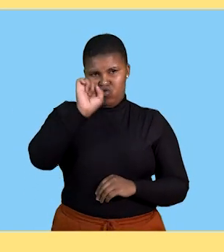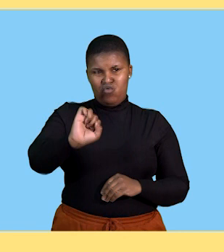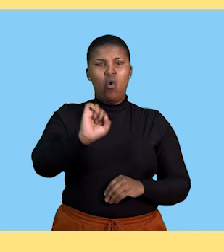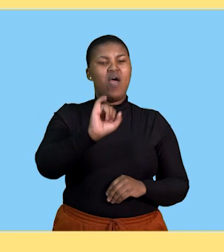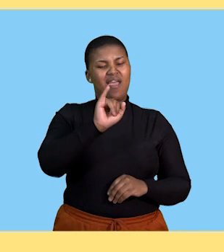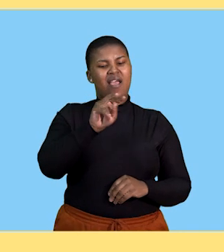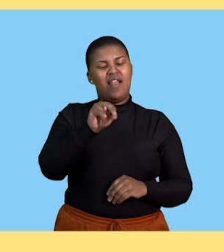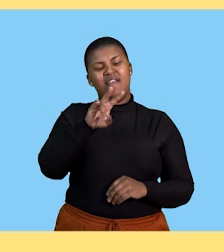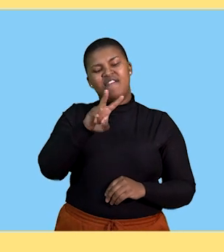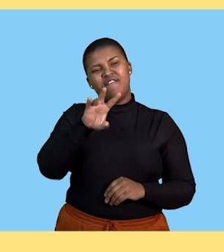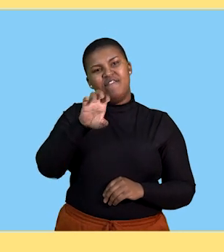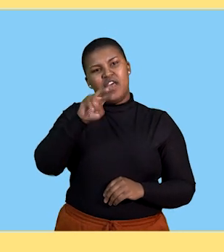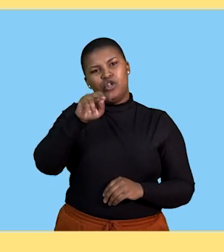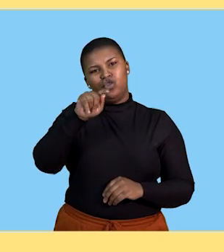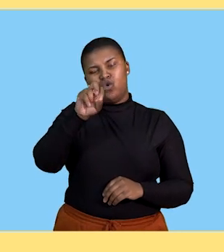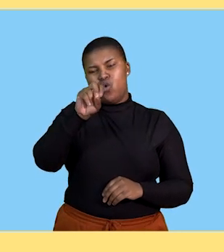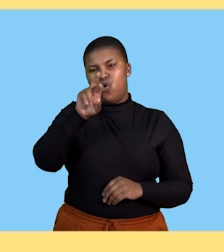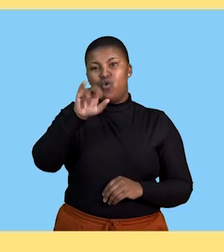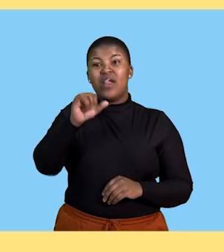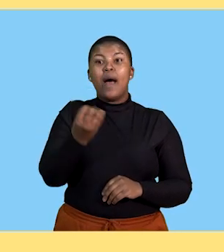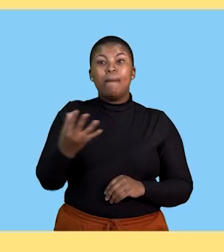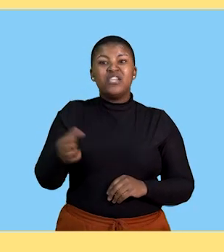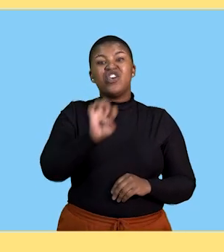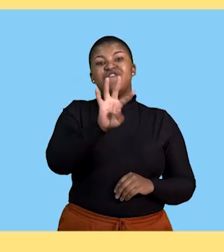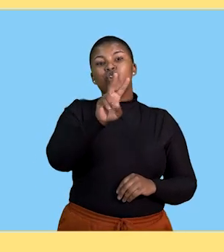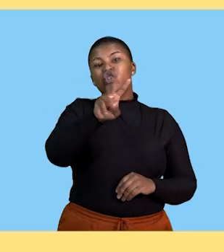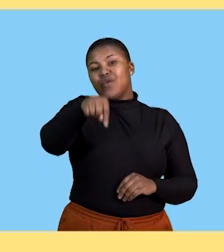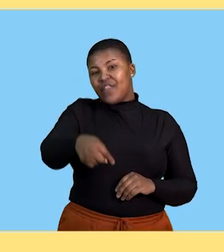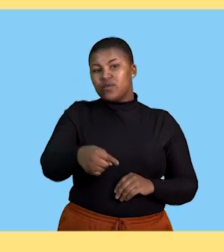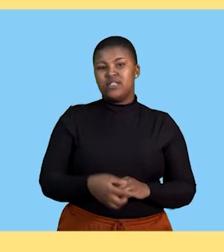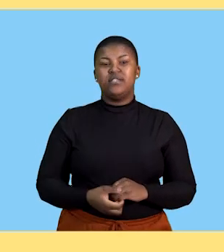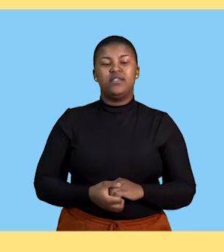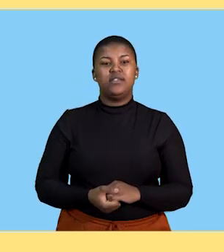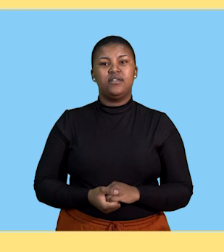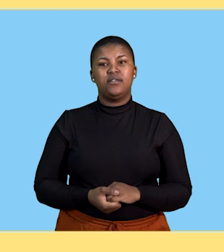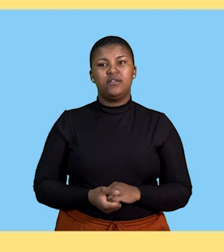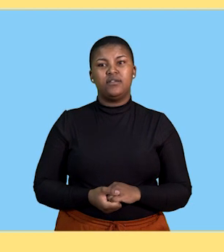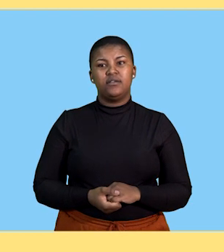your trading inventory as 42,000